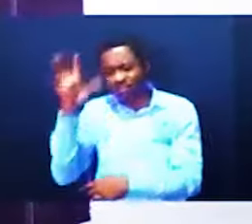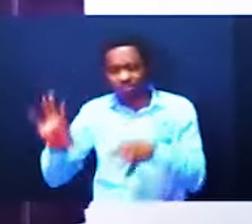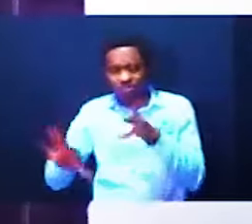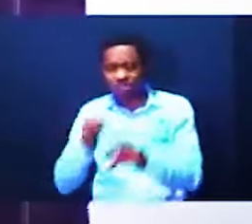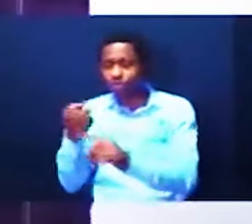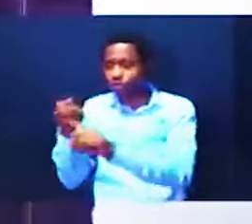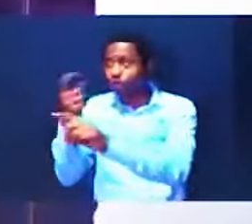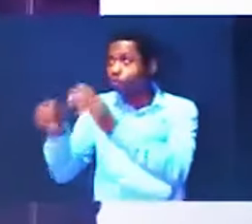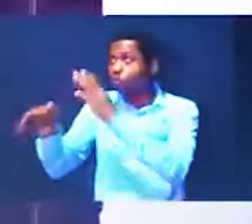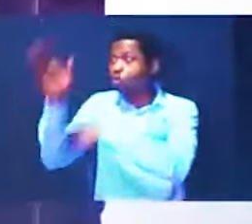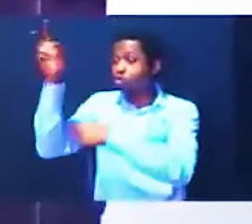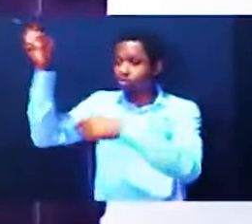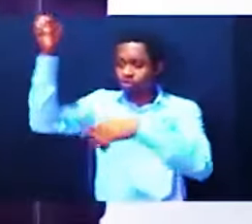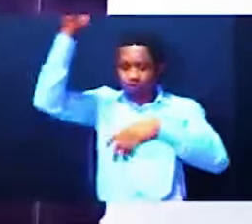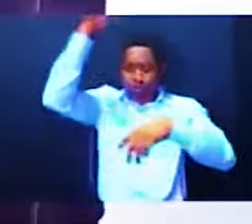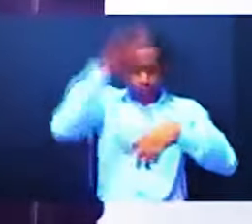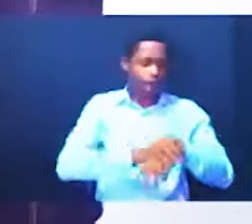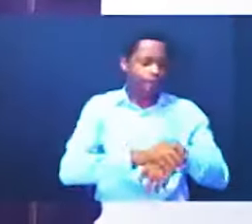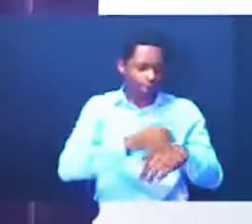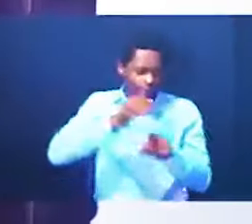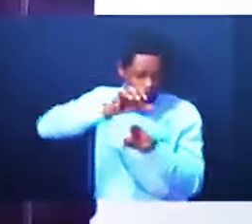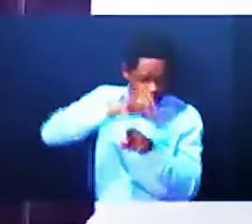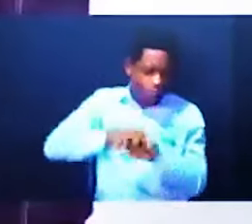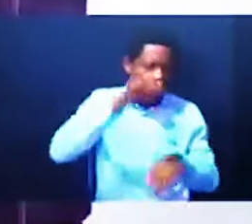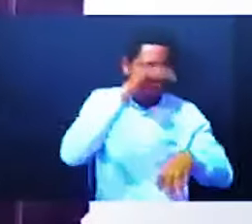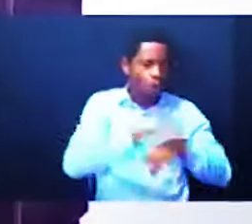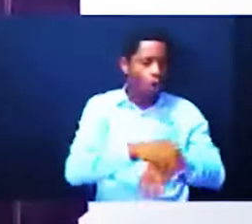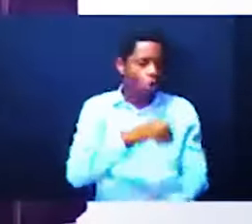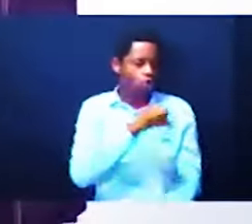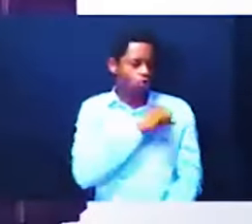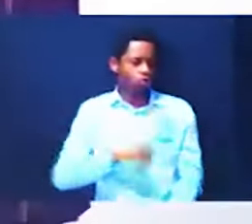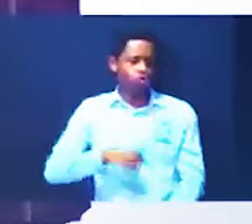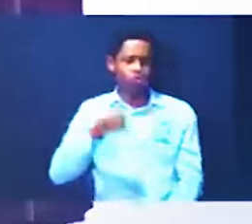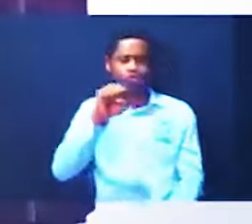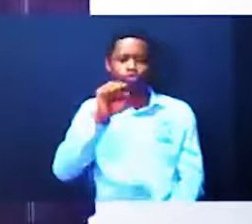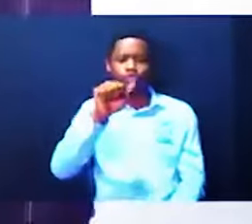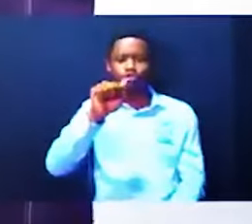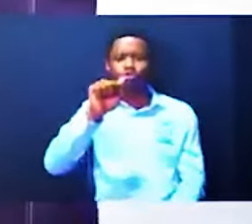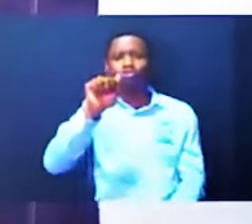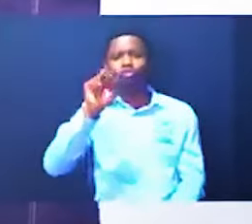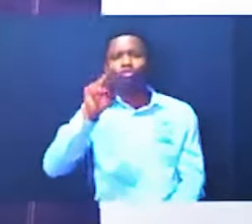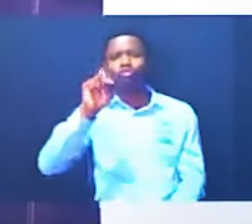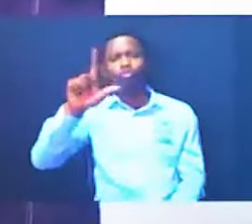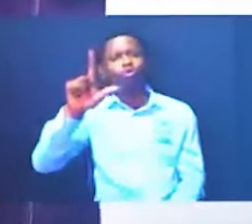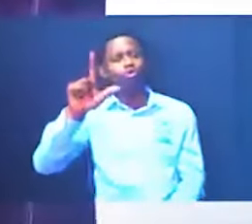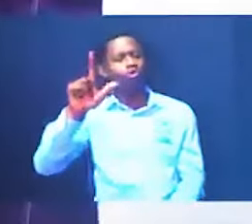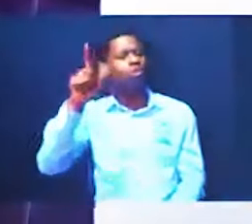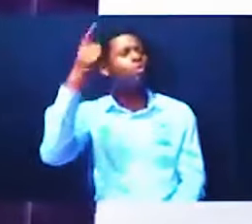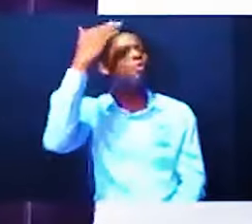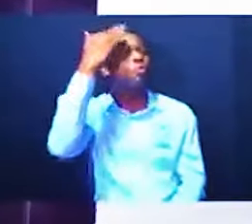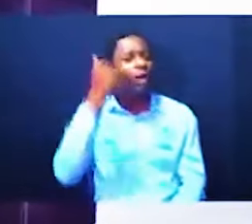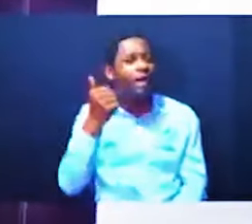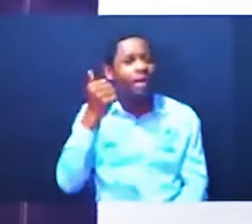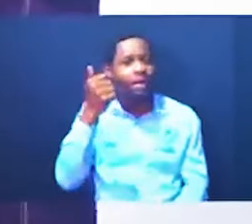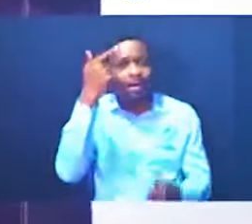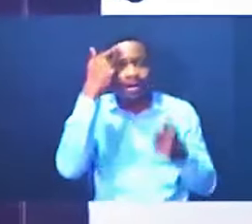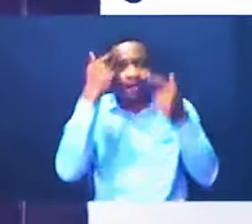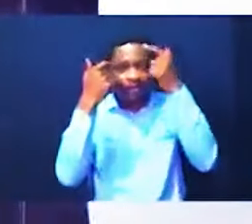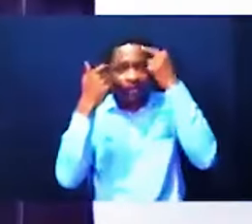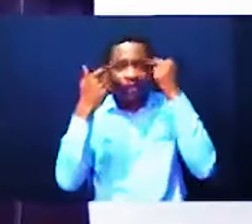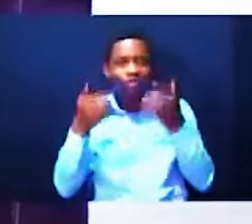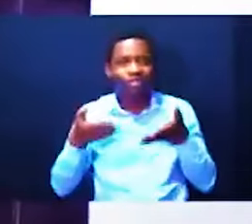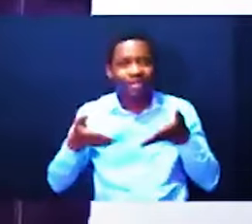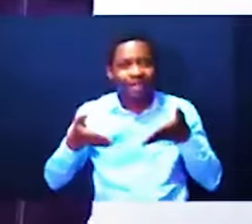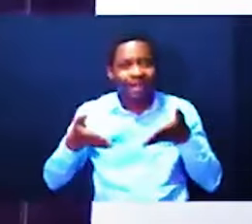came forcefully on Saul because he has given the enemy foothold. So some men say, "Now, dear Chiano, when you come